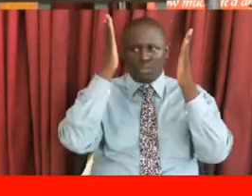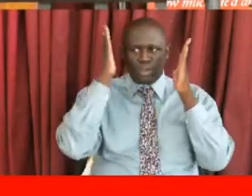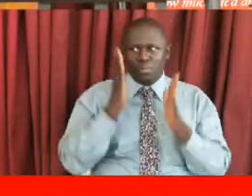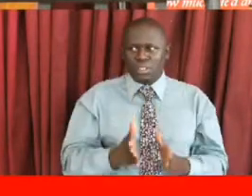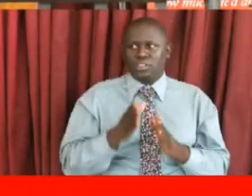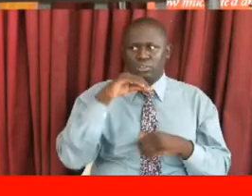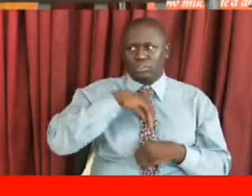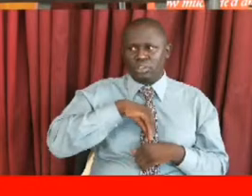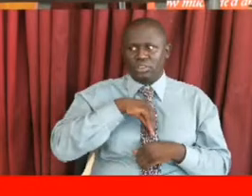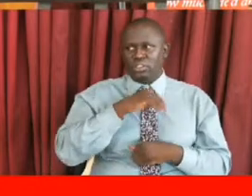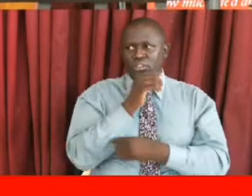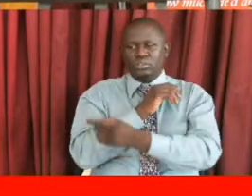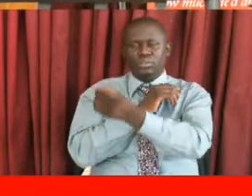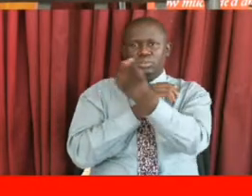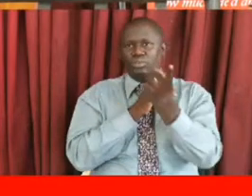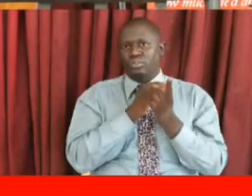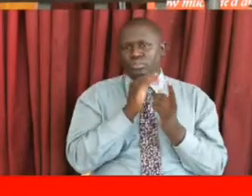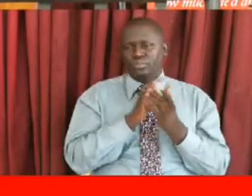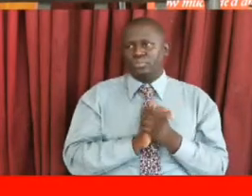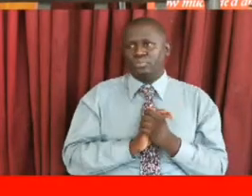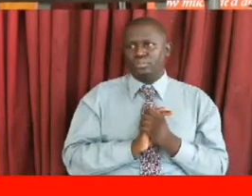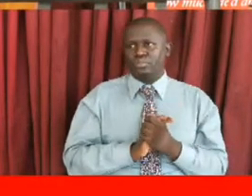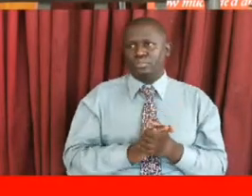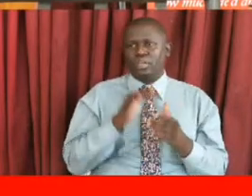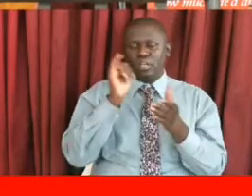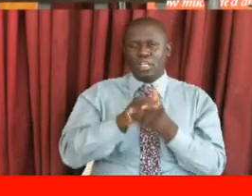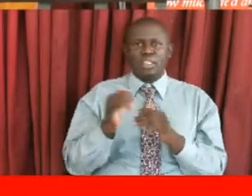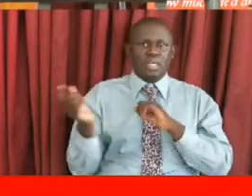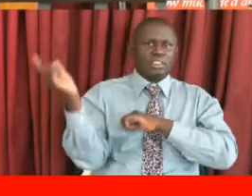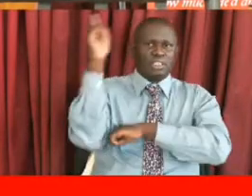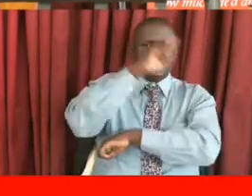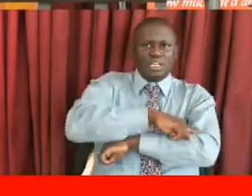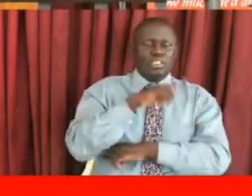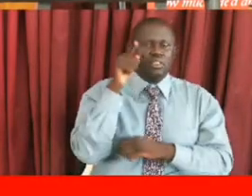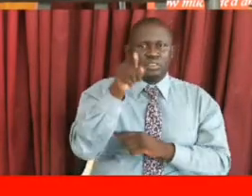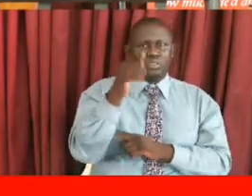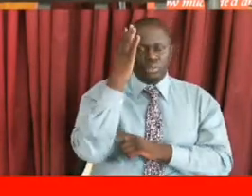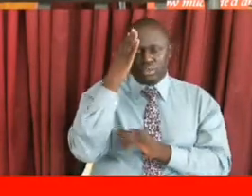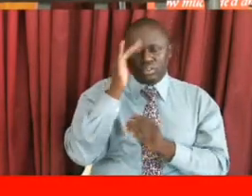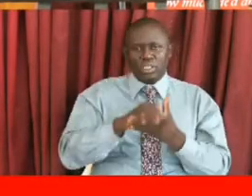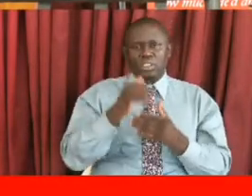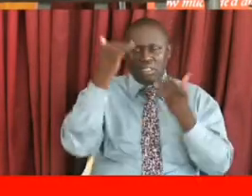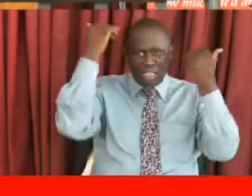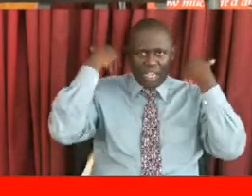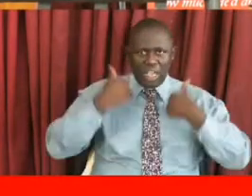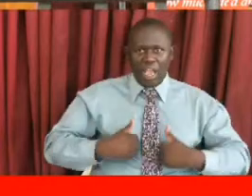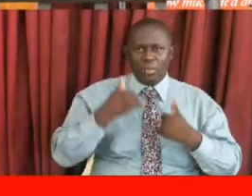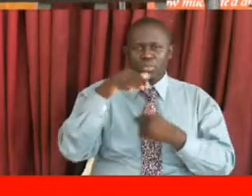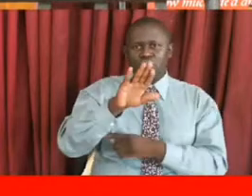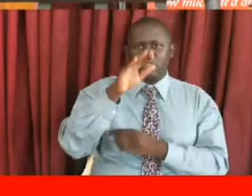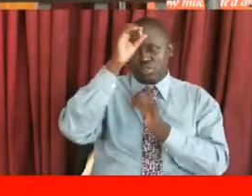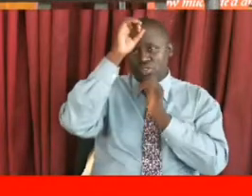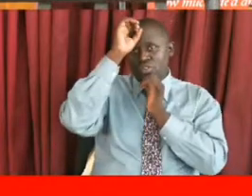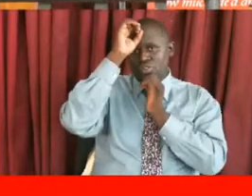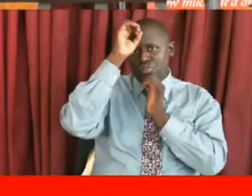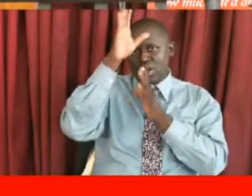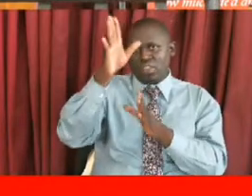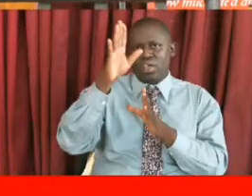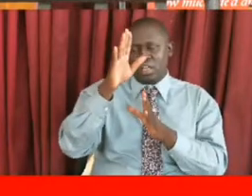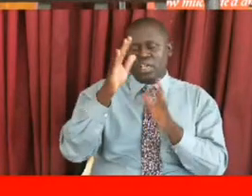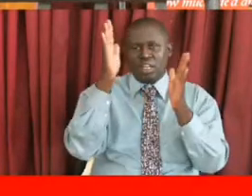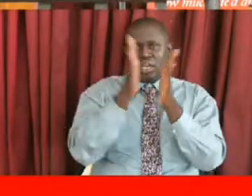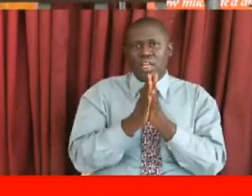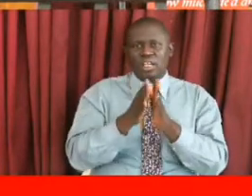you amen at that day you will know I am in the Father the father I